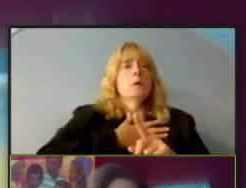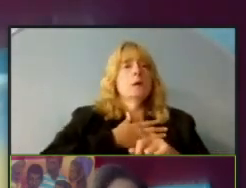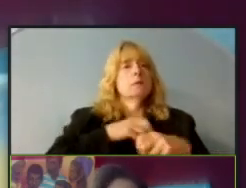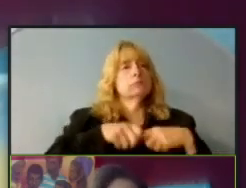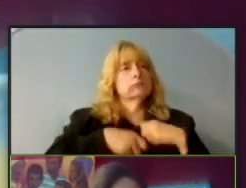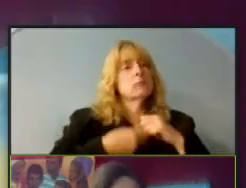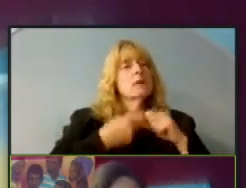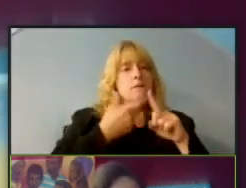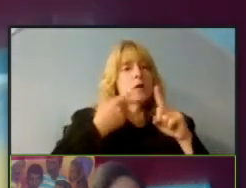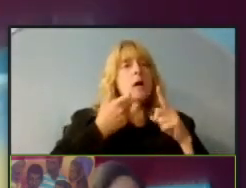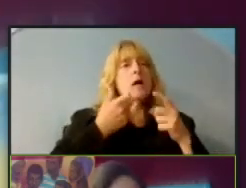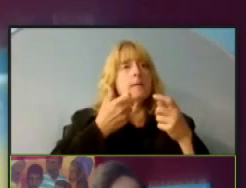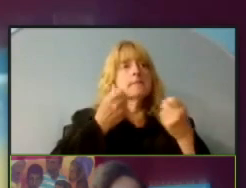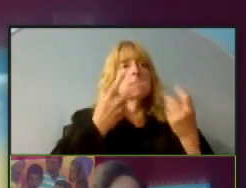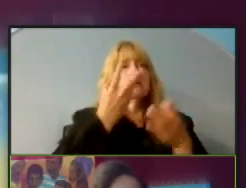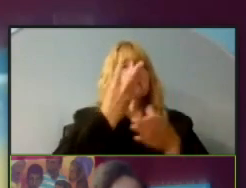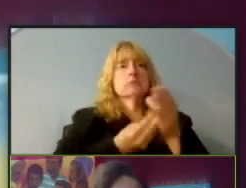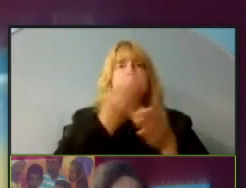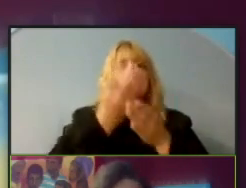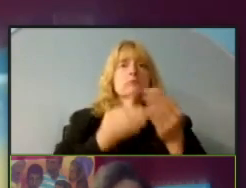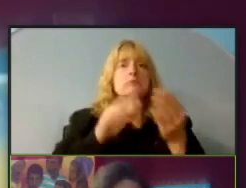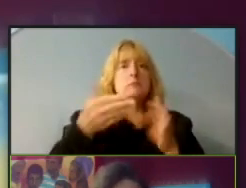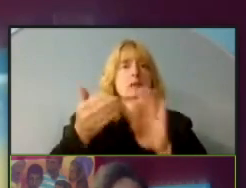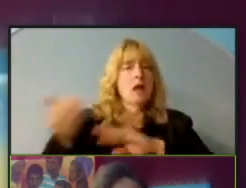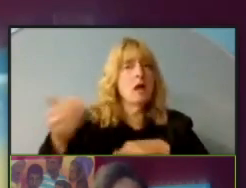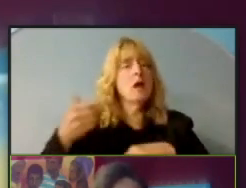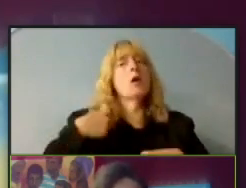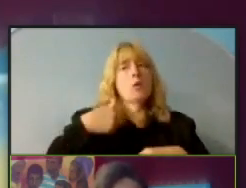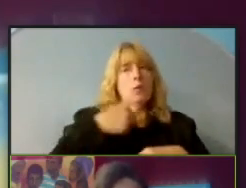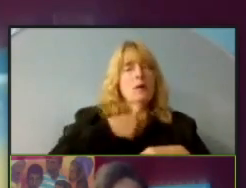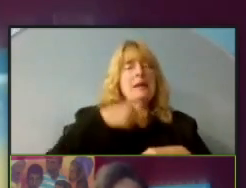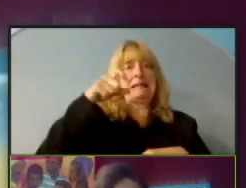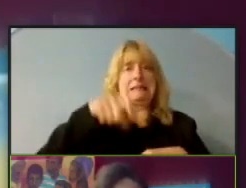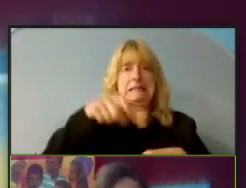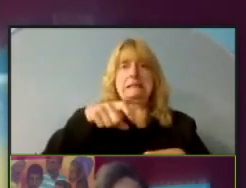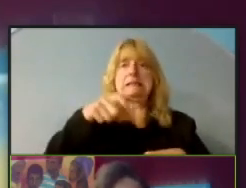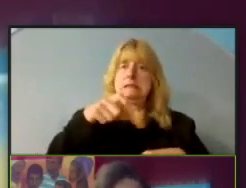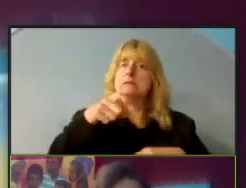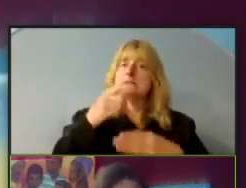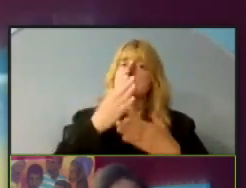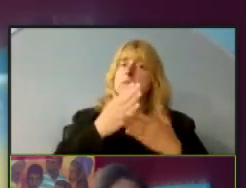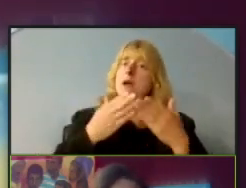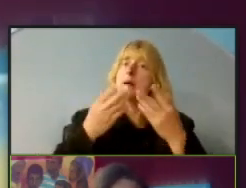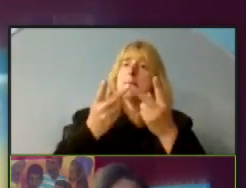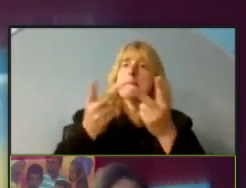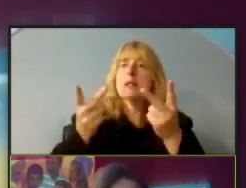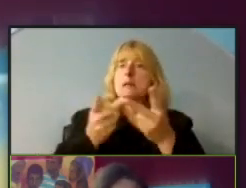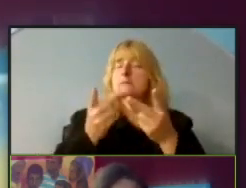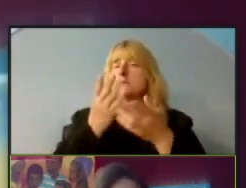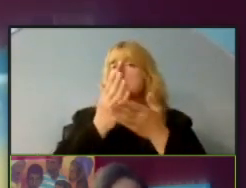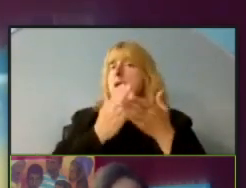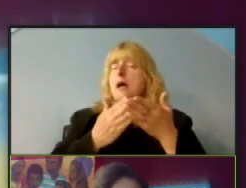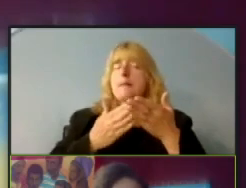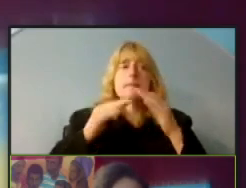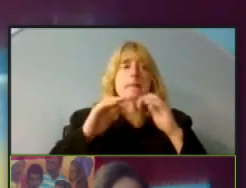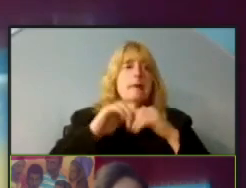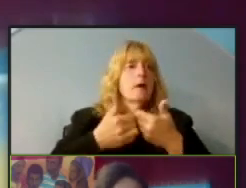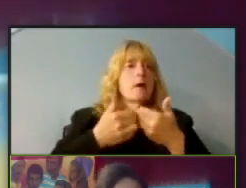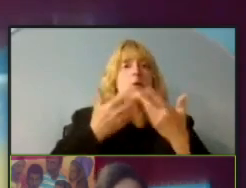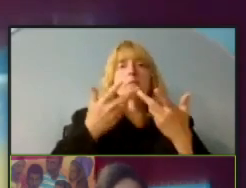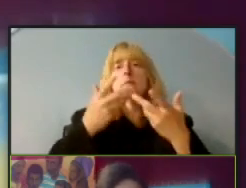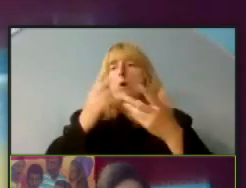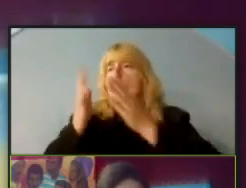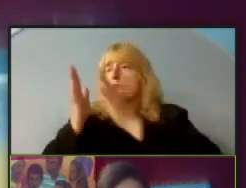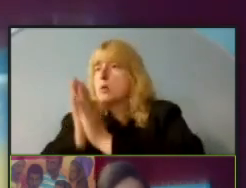us absolutely needing some place and some way, in addition to prayer, to how to